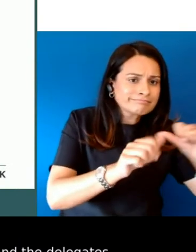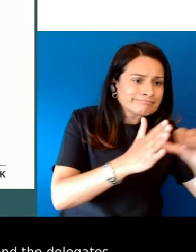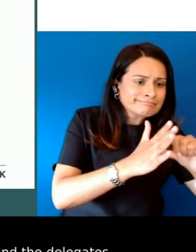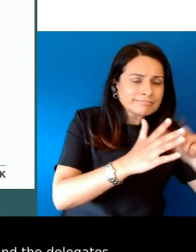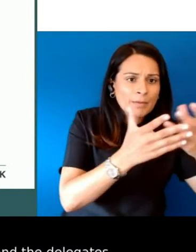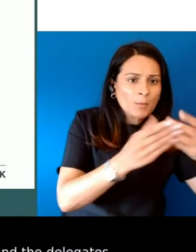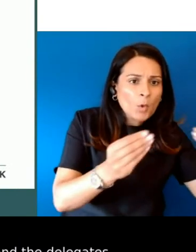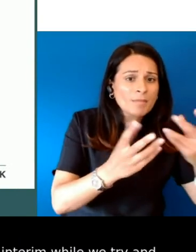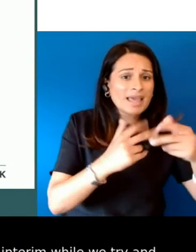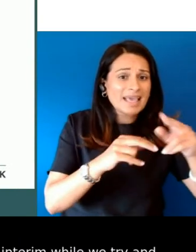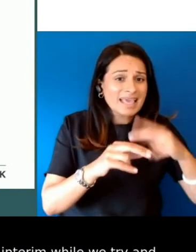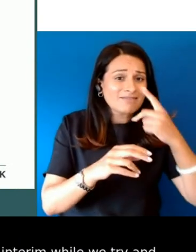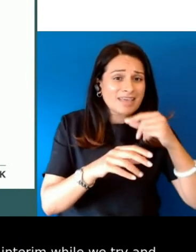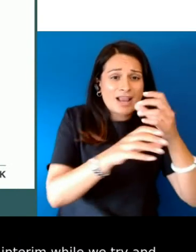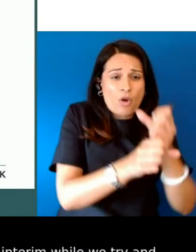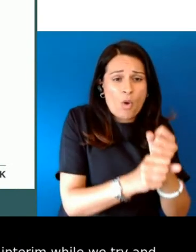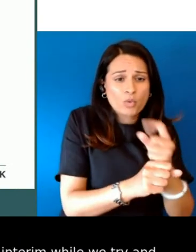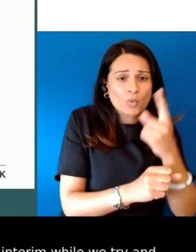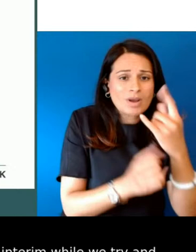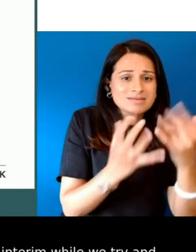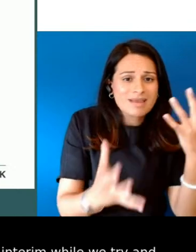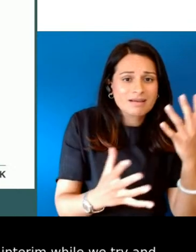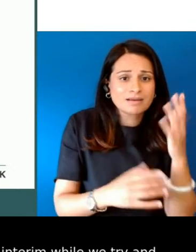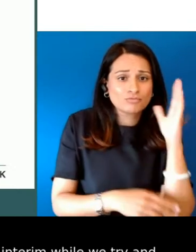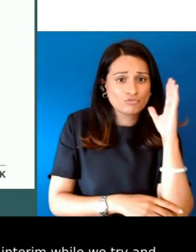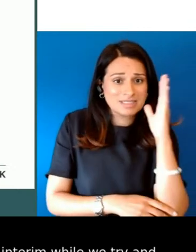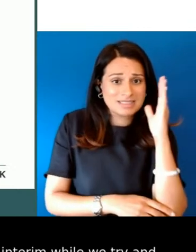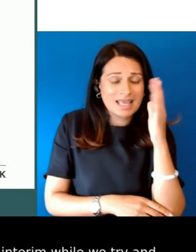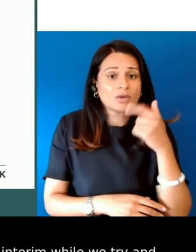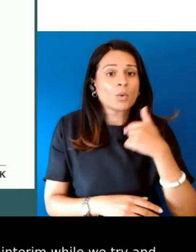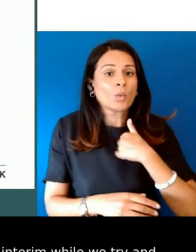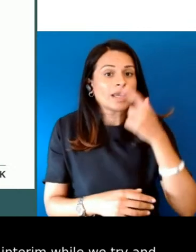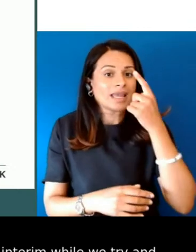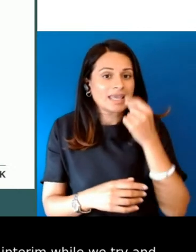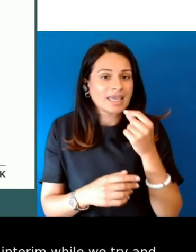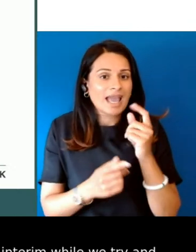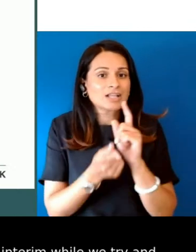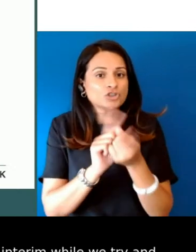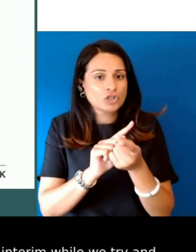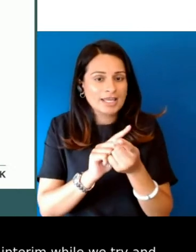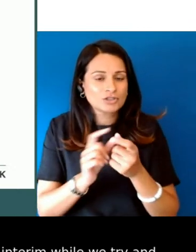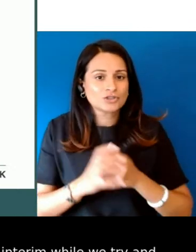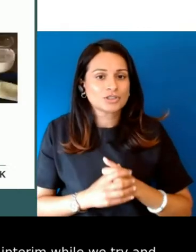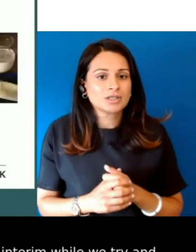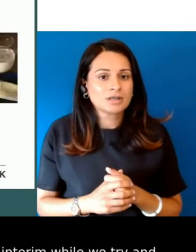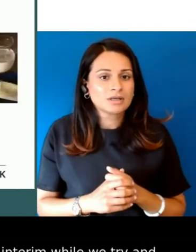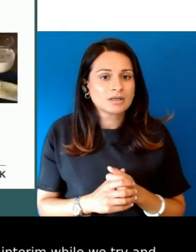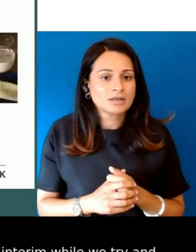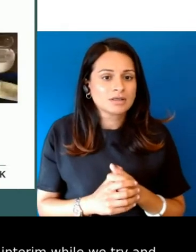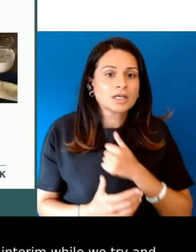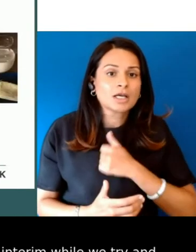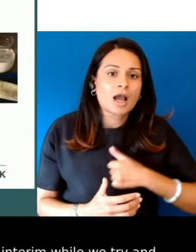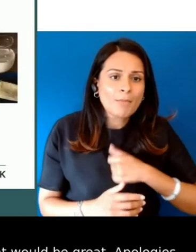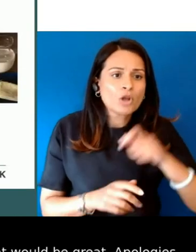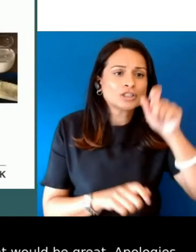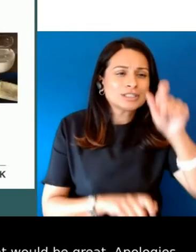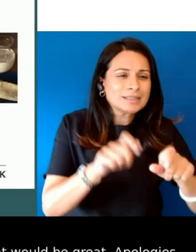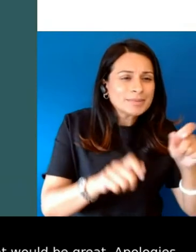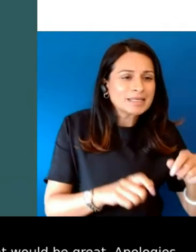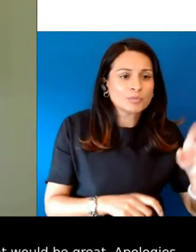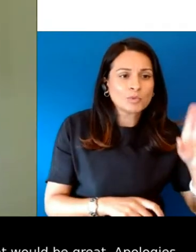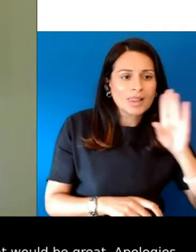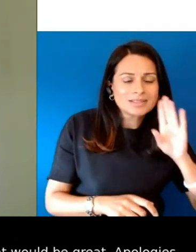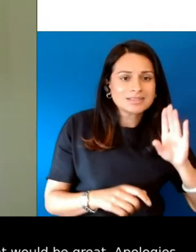just hold down presenting that would be great apologies to the delegates listening we just need to sort out these